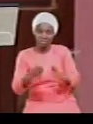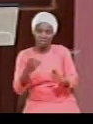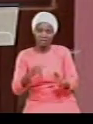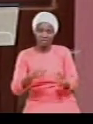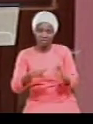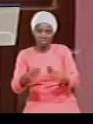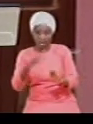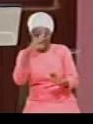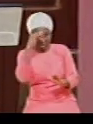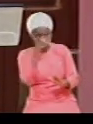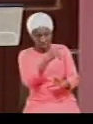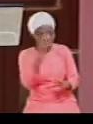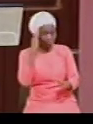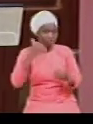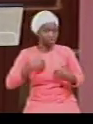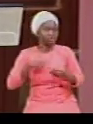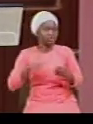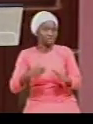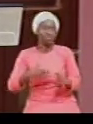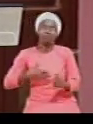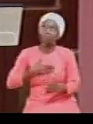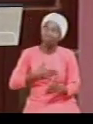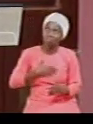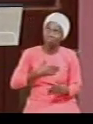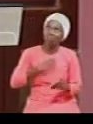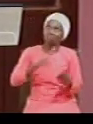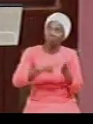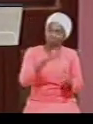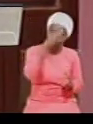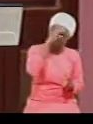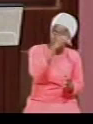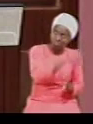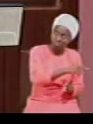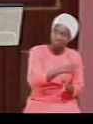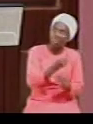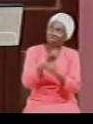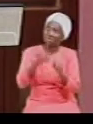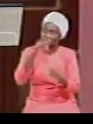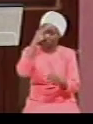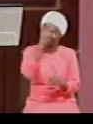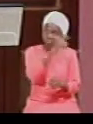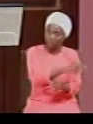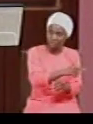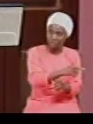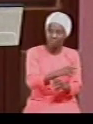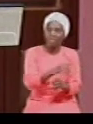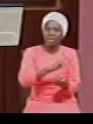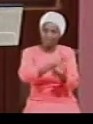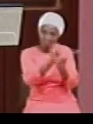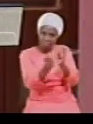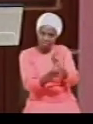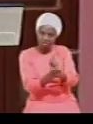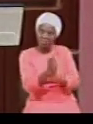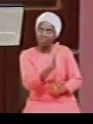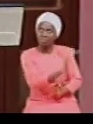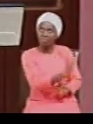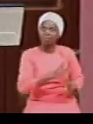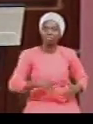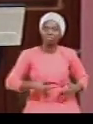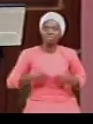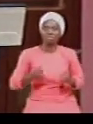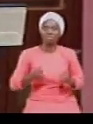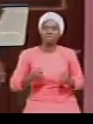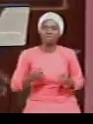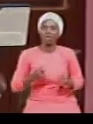have died. Pardon him, forgive him, save him, transform his life.